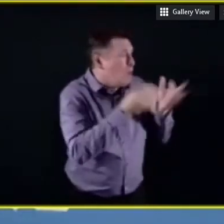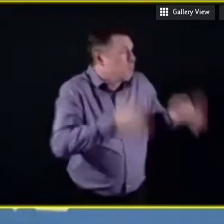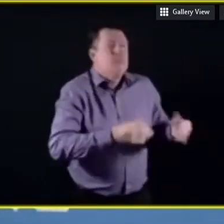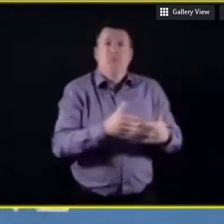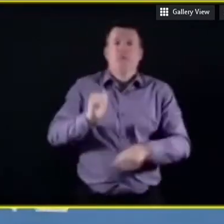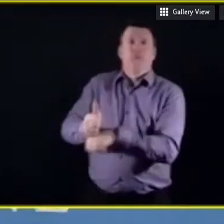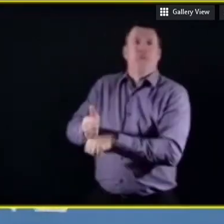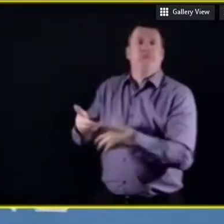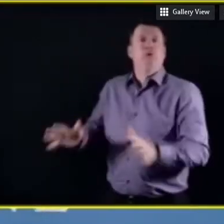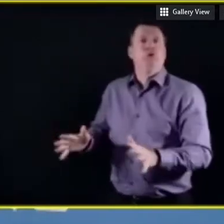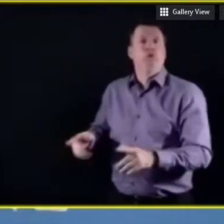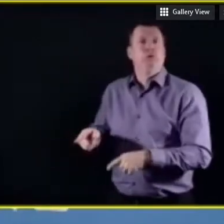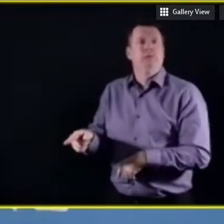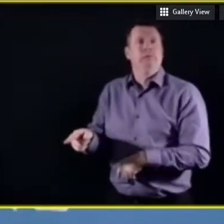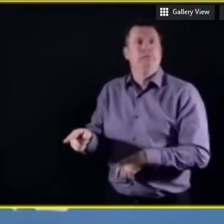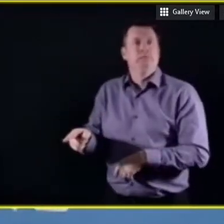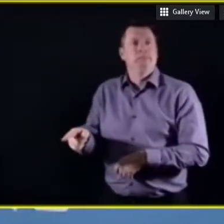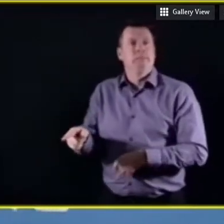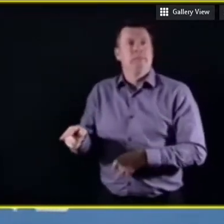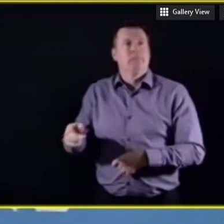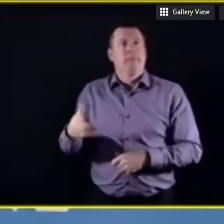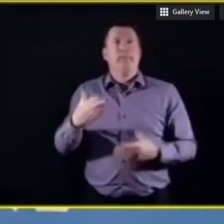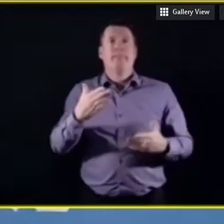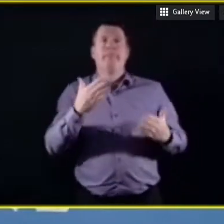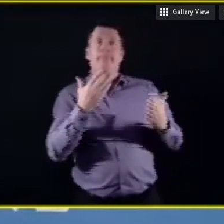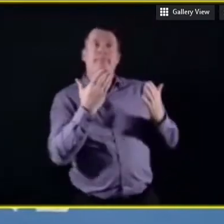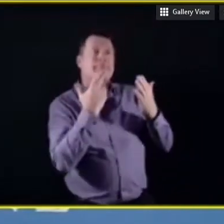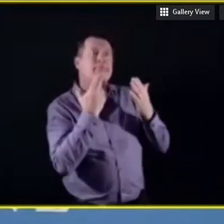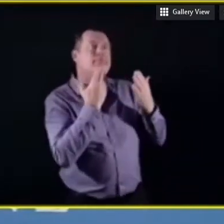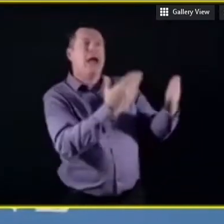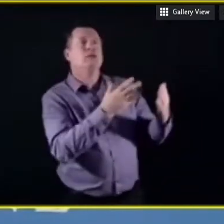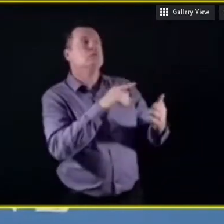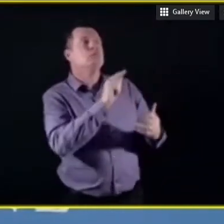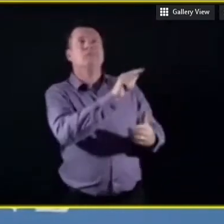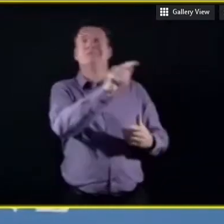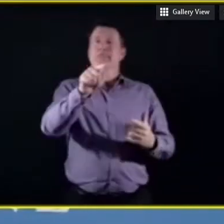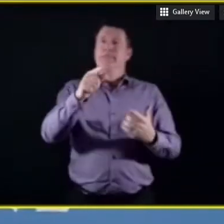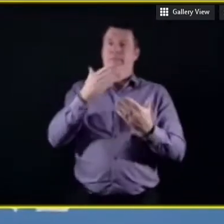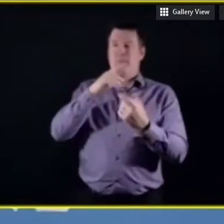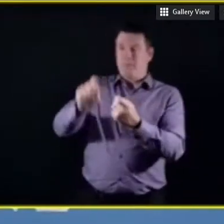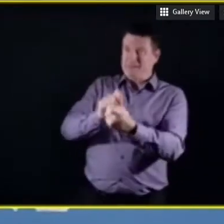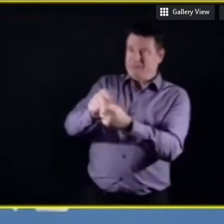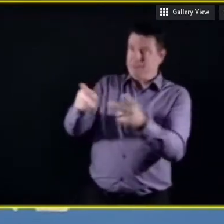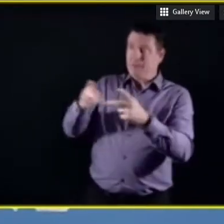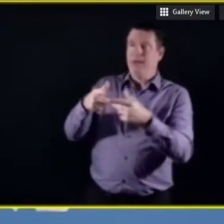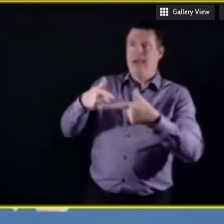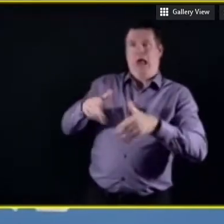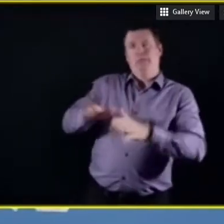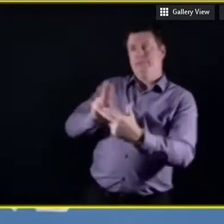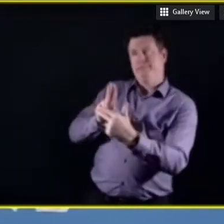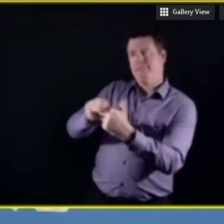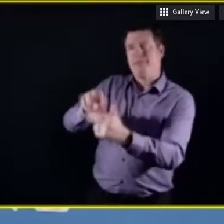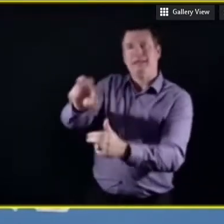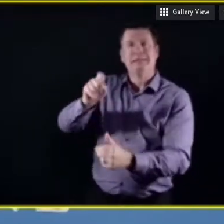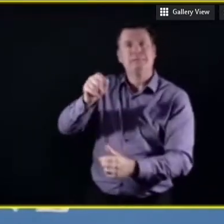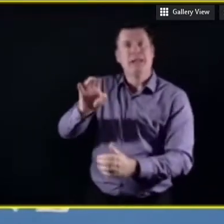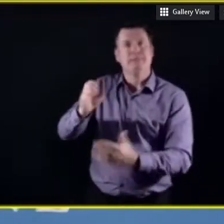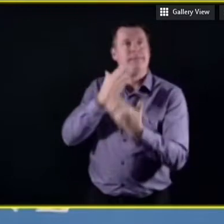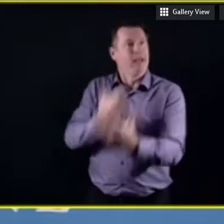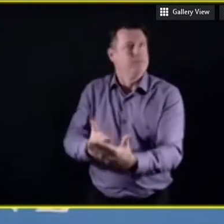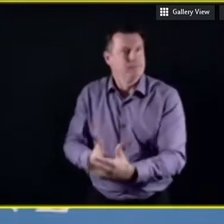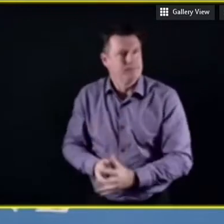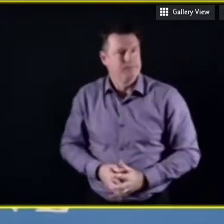in that building where non-respiratory patients who need to see their usual doctors at that office can see them as well.